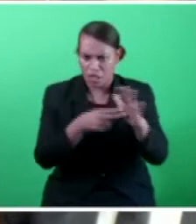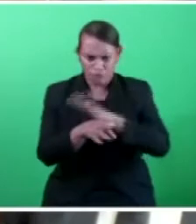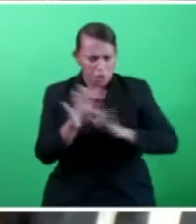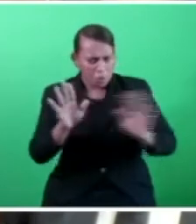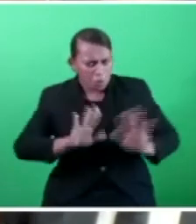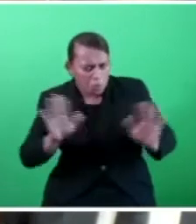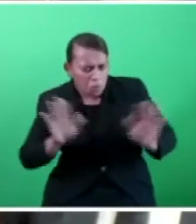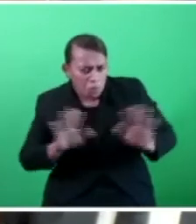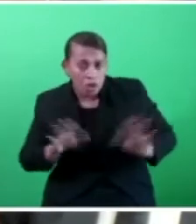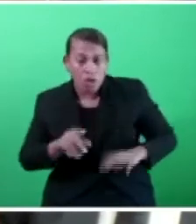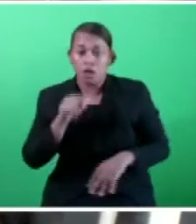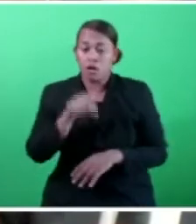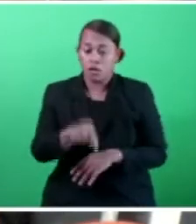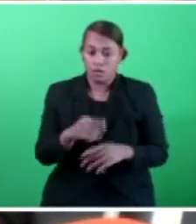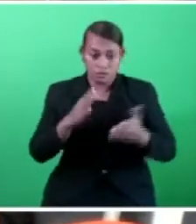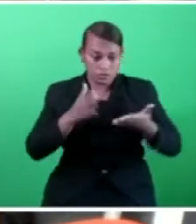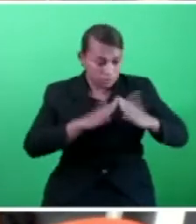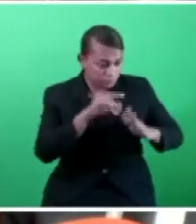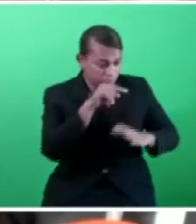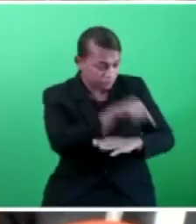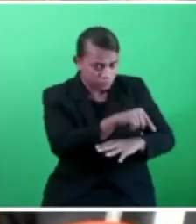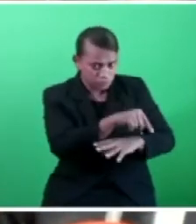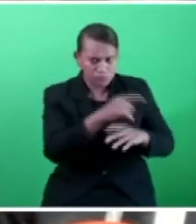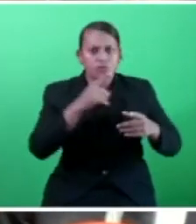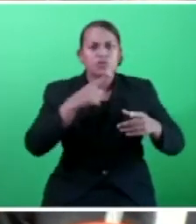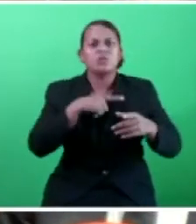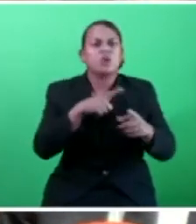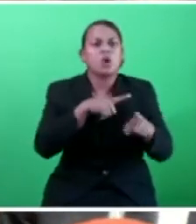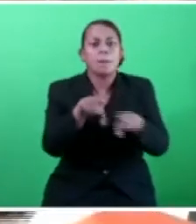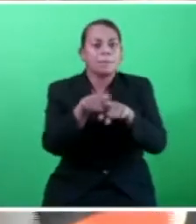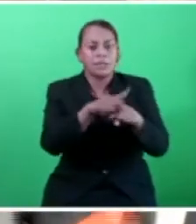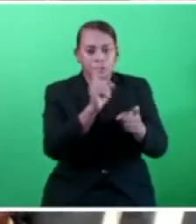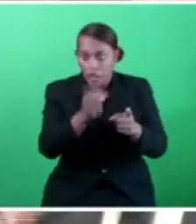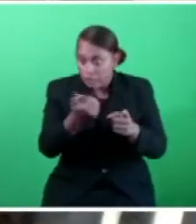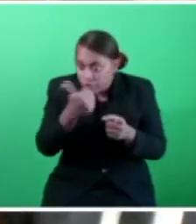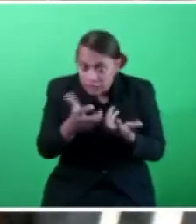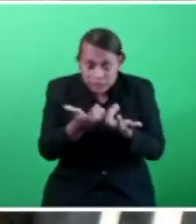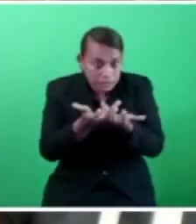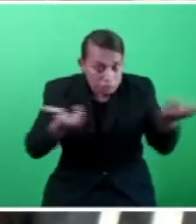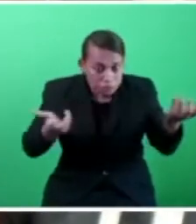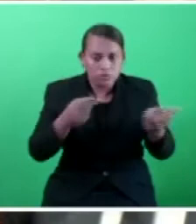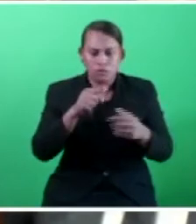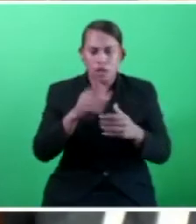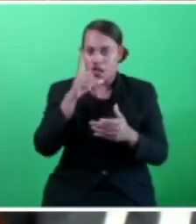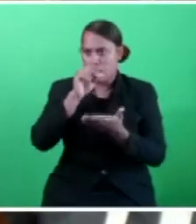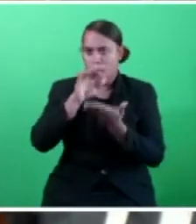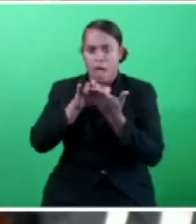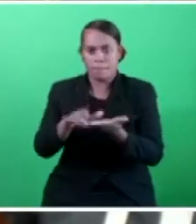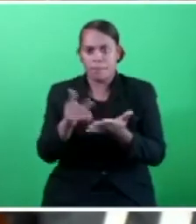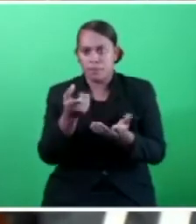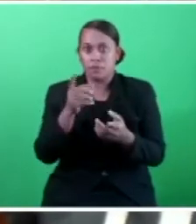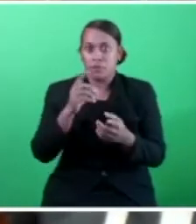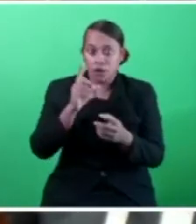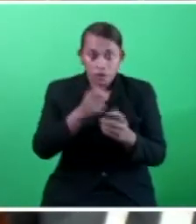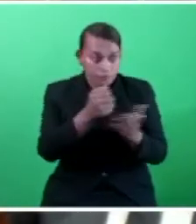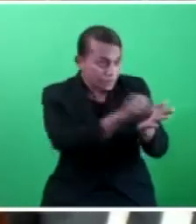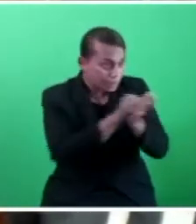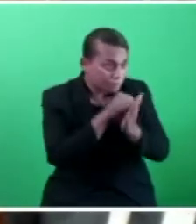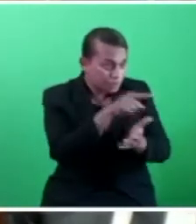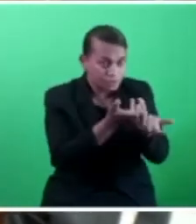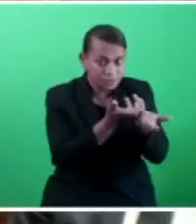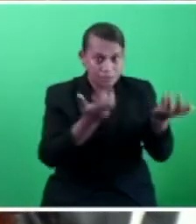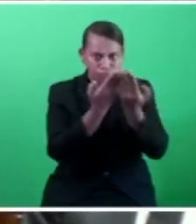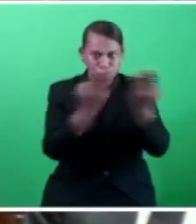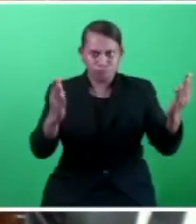presence of the unit means the risk of COVID-19 outbreak is dramatically reduced. Why? Because isolation